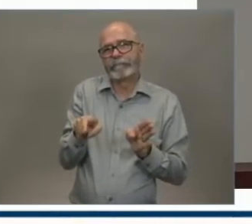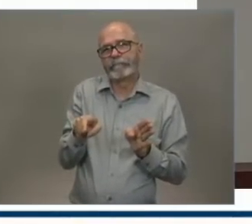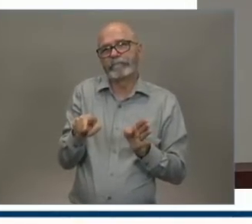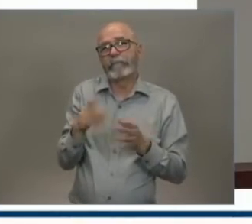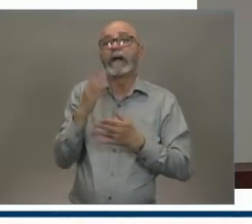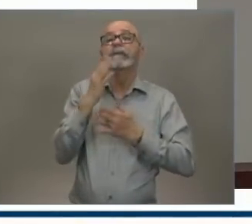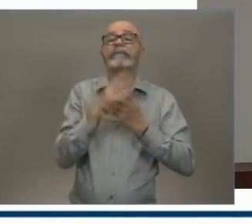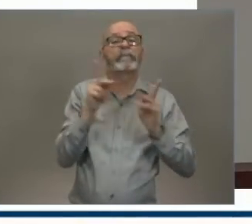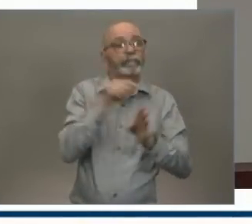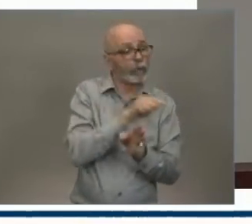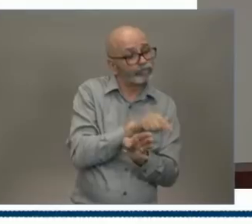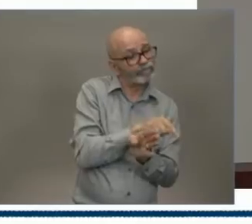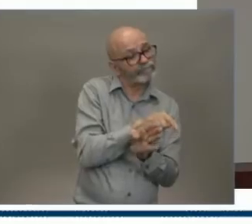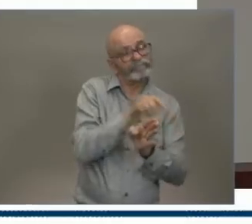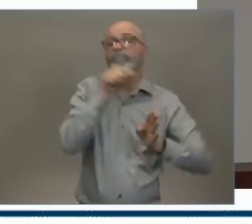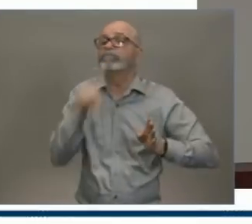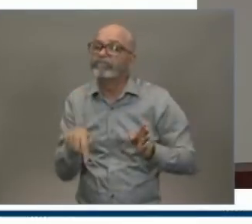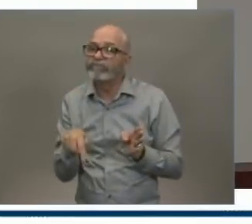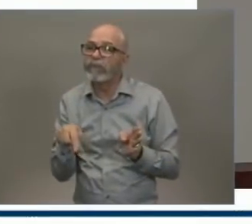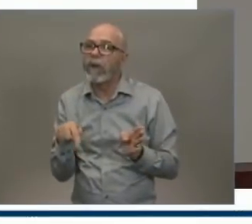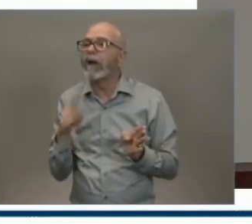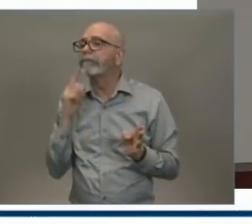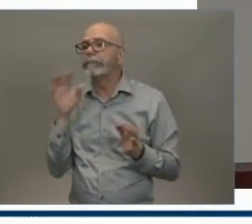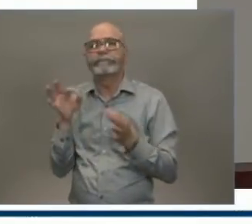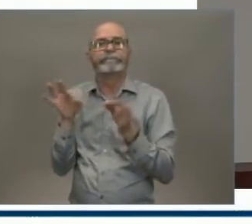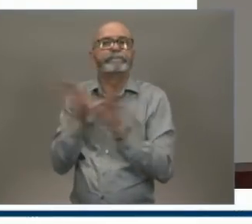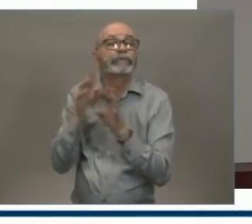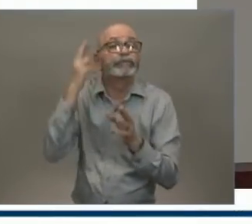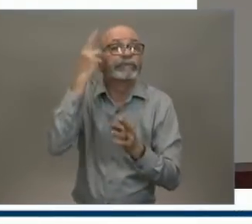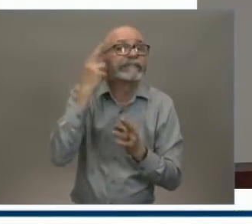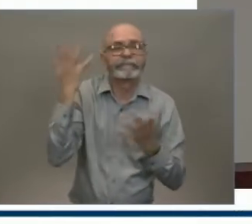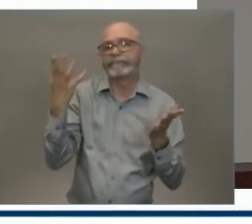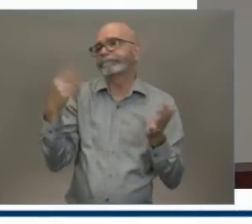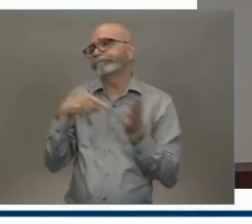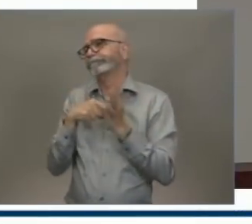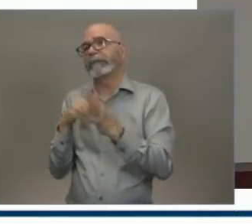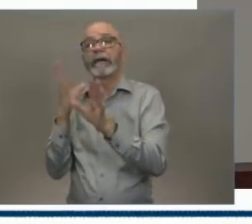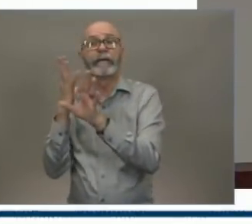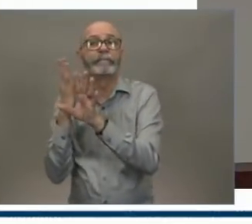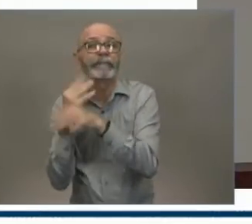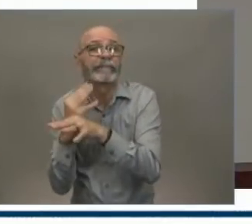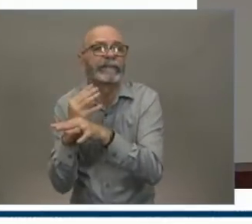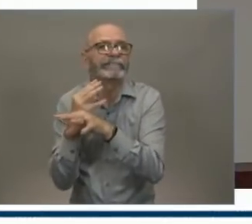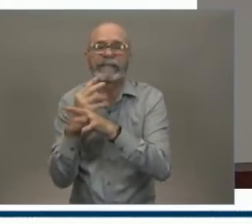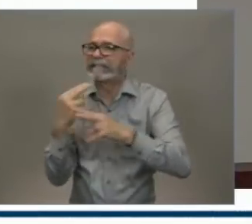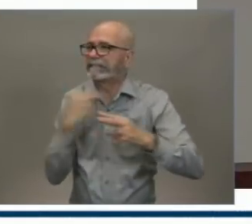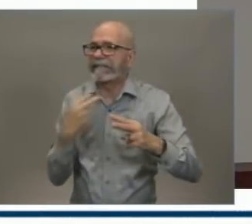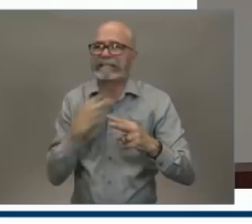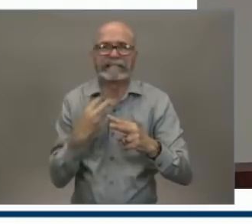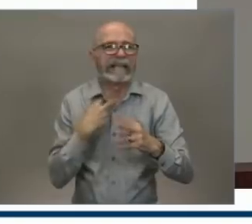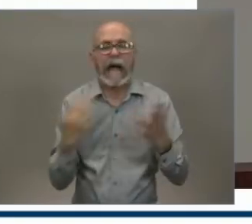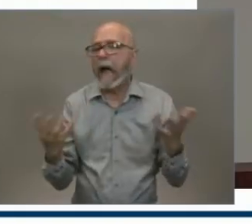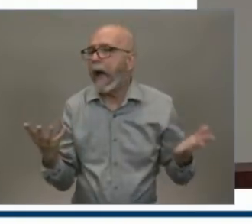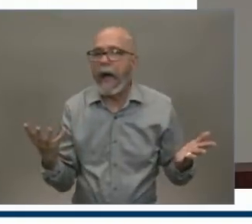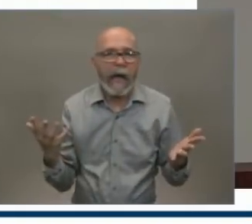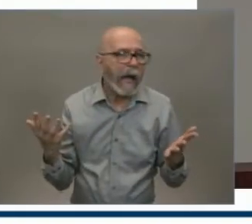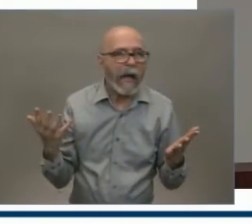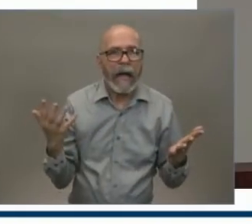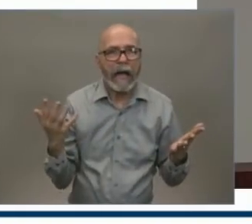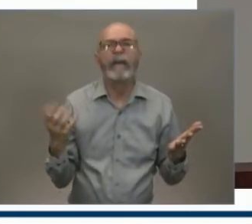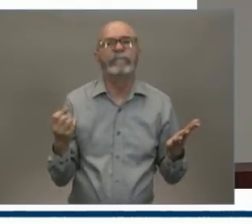that are necessary and things that they cannot do virtually or online. So we need to let this kind of travel